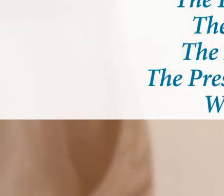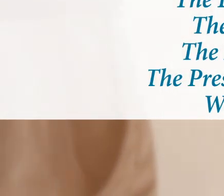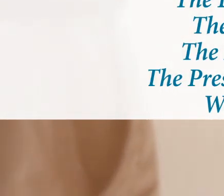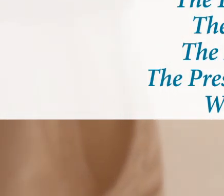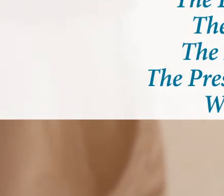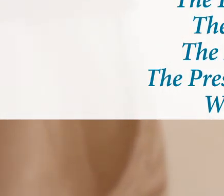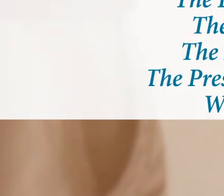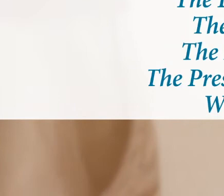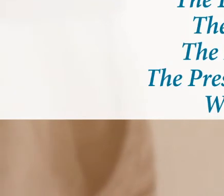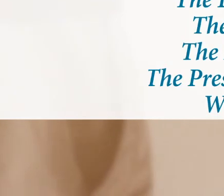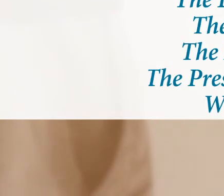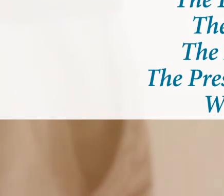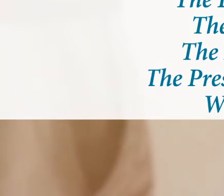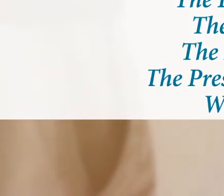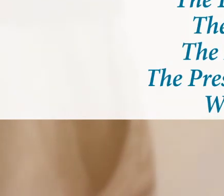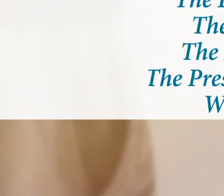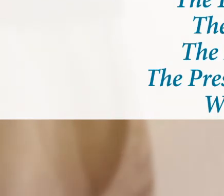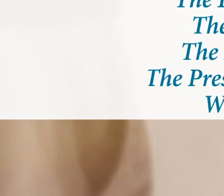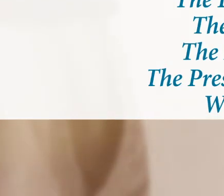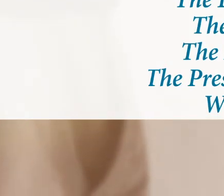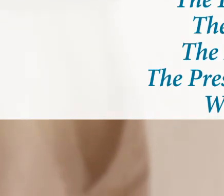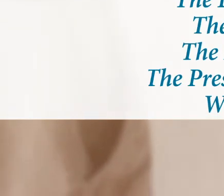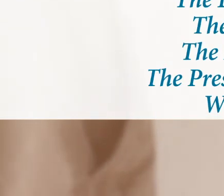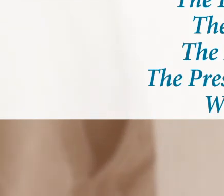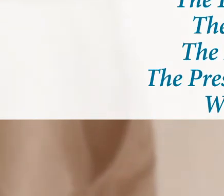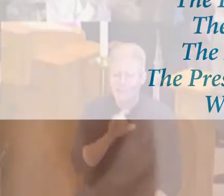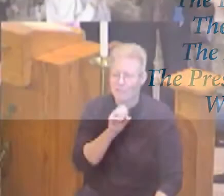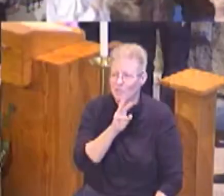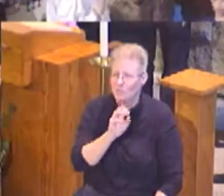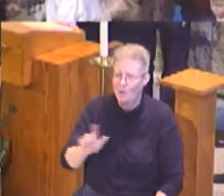God is, and all is well.